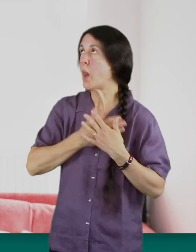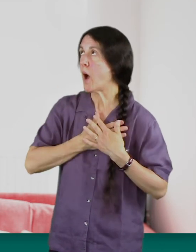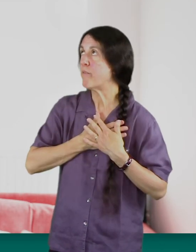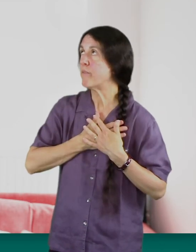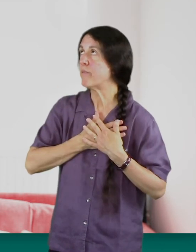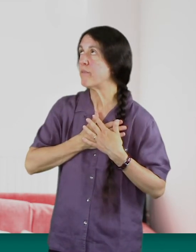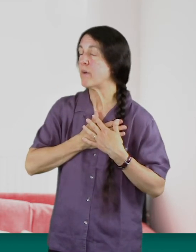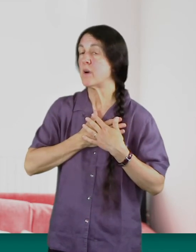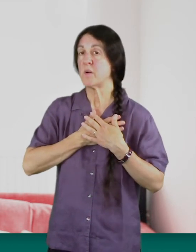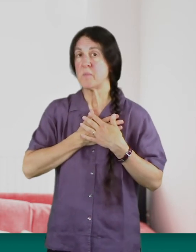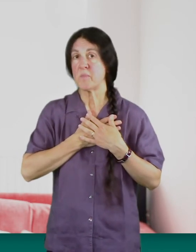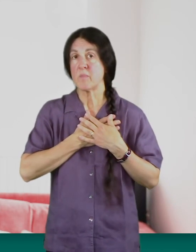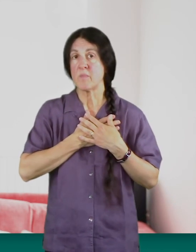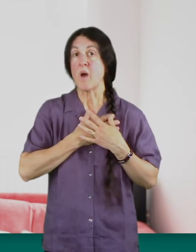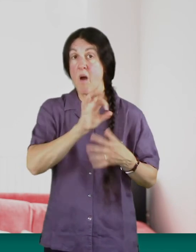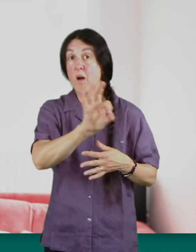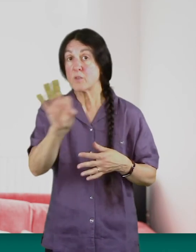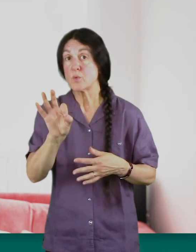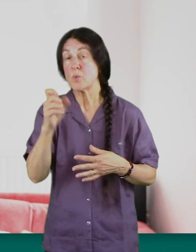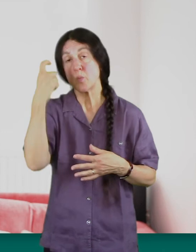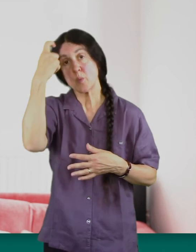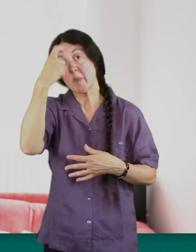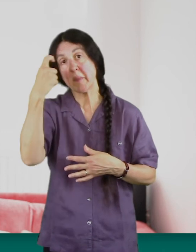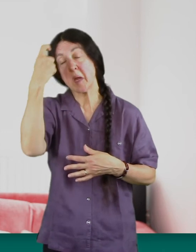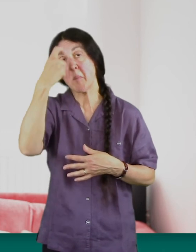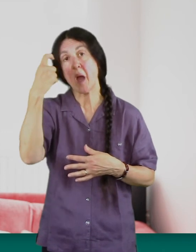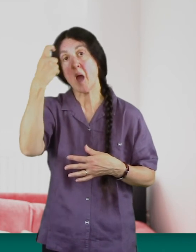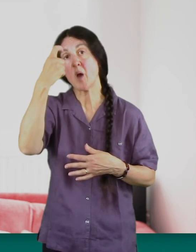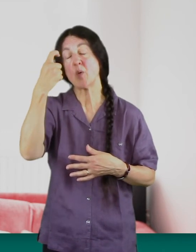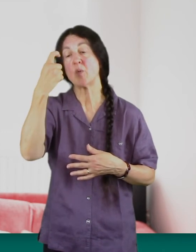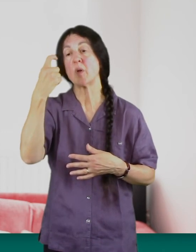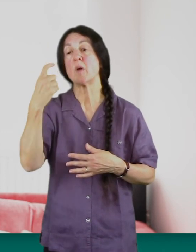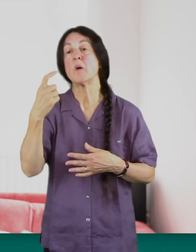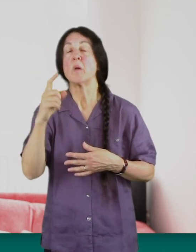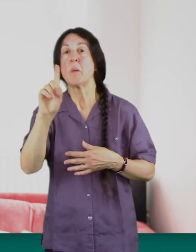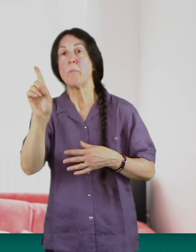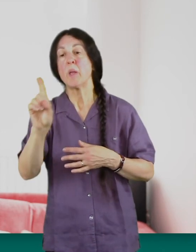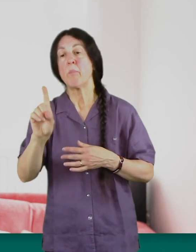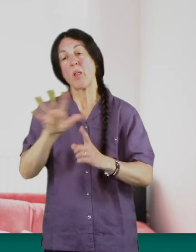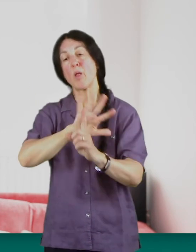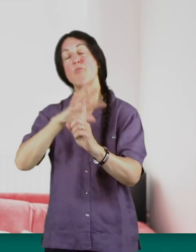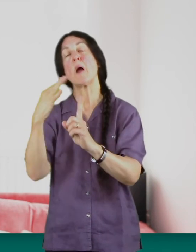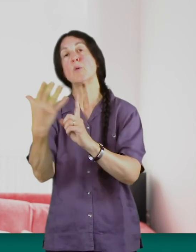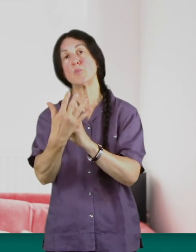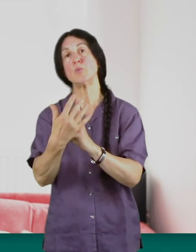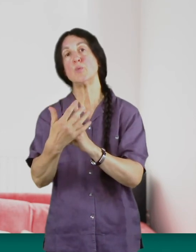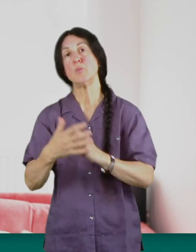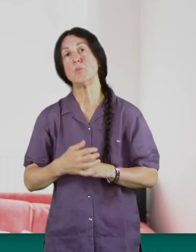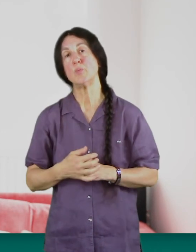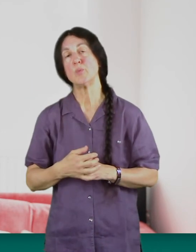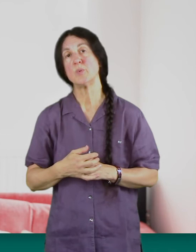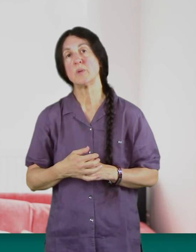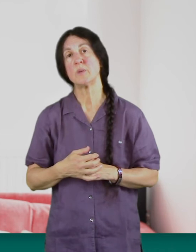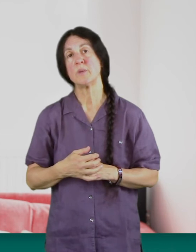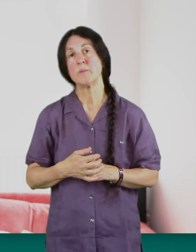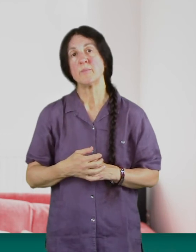you and the gifts that they are that God has given you. And I'm going to do that by reading to you a short